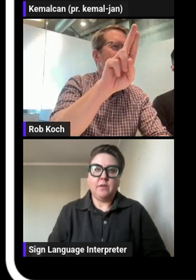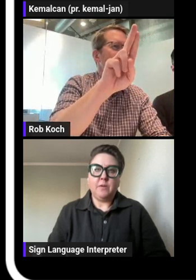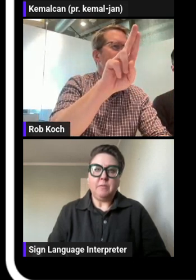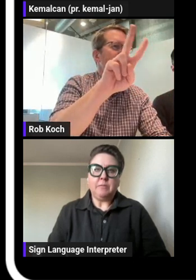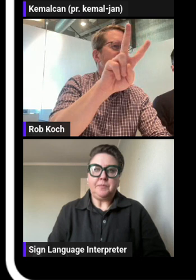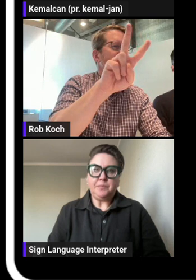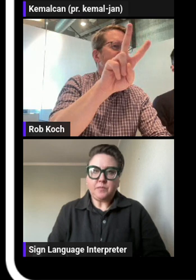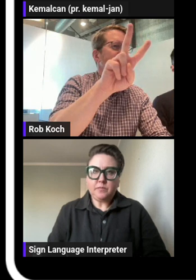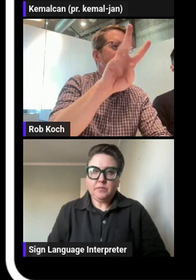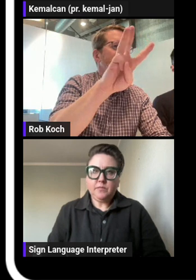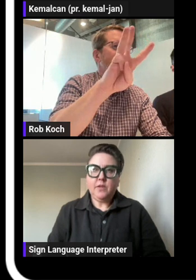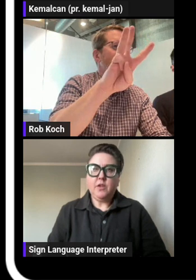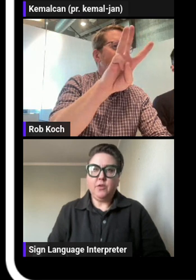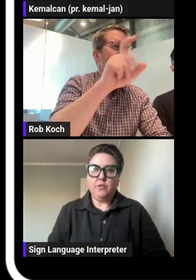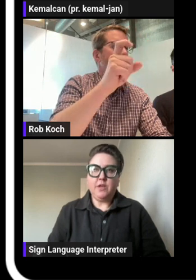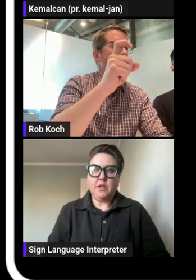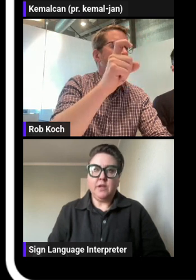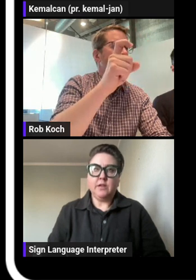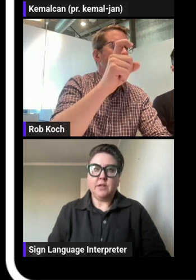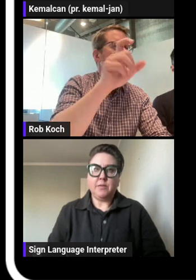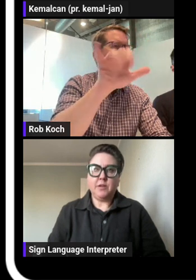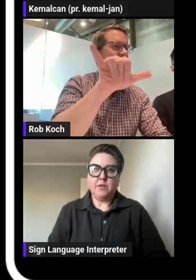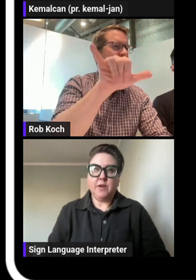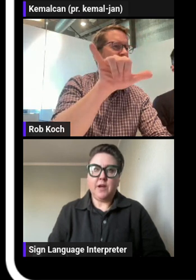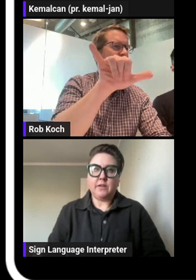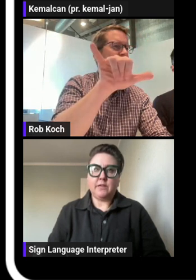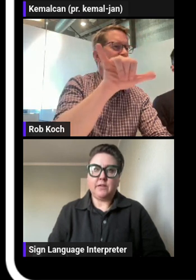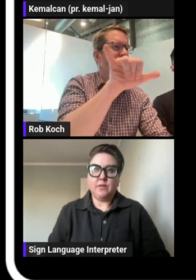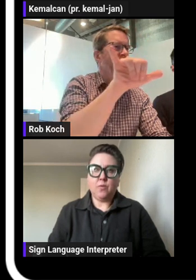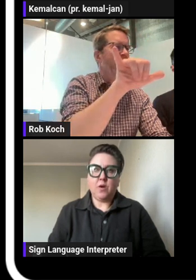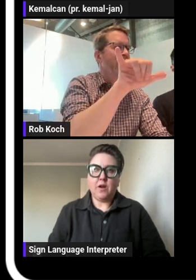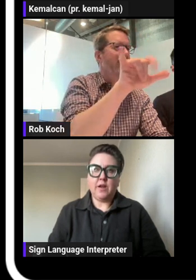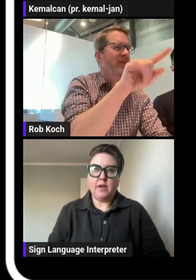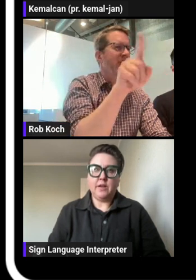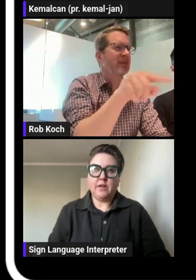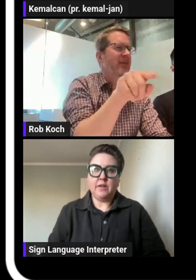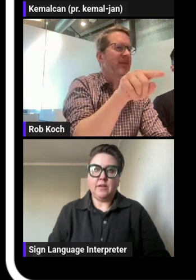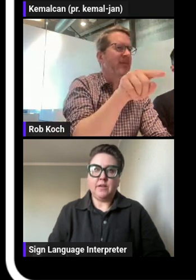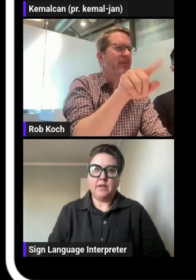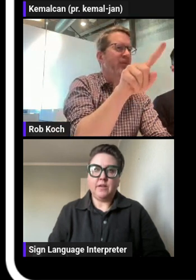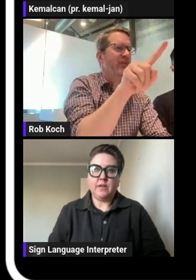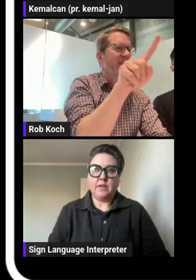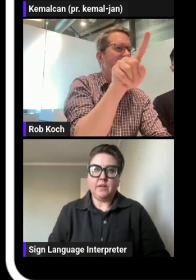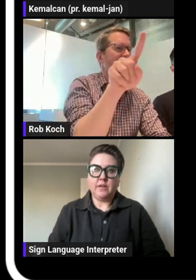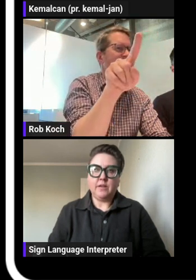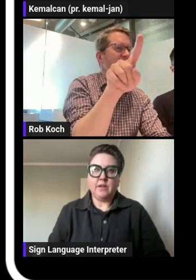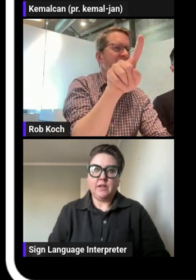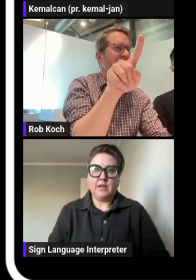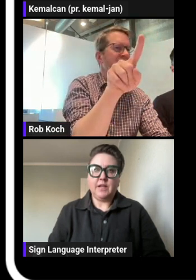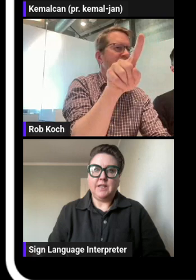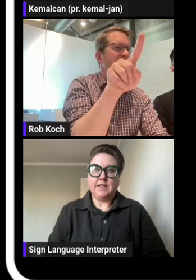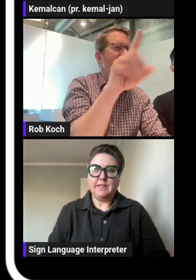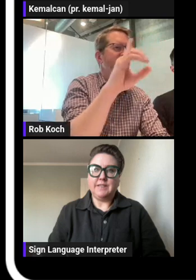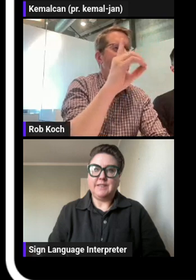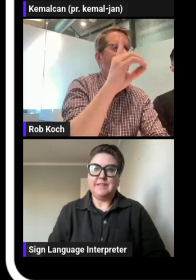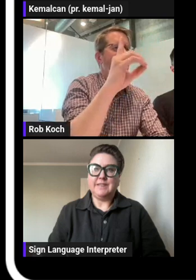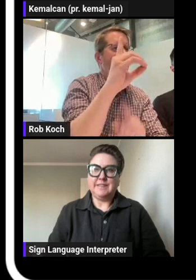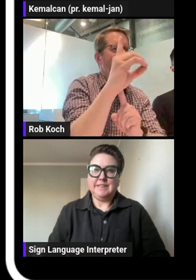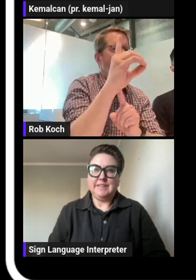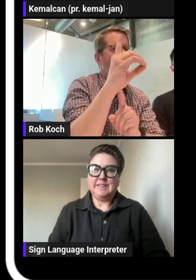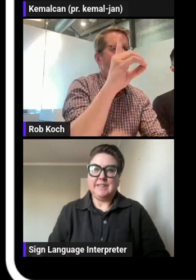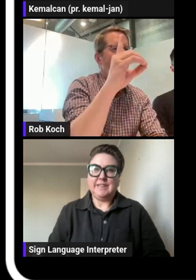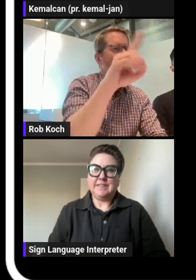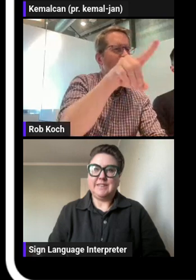letters. U, V, W, X, Y. Z.